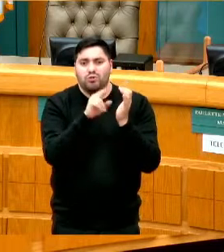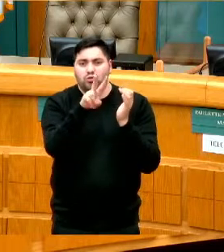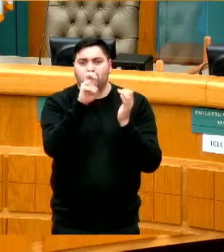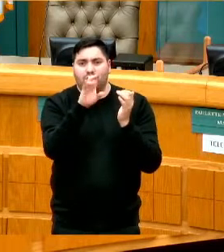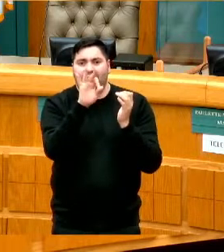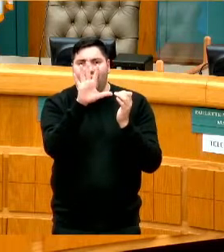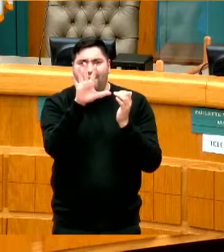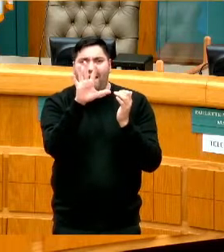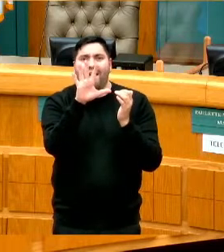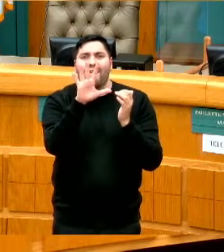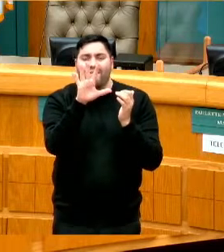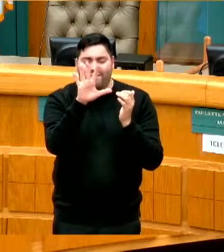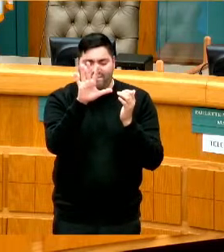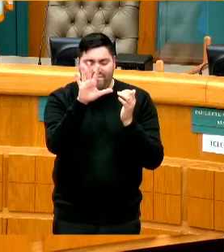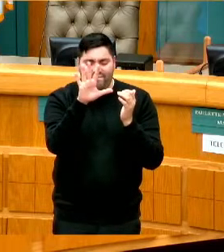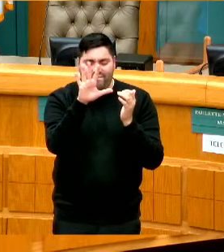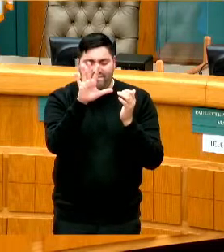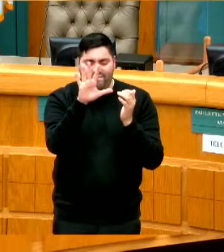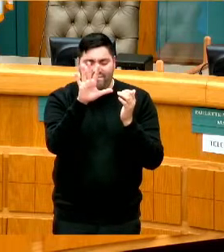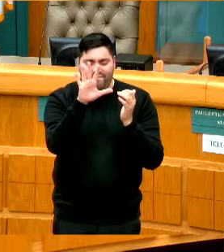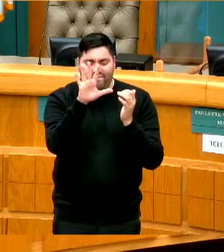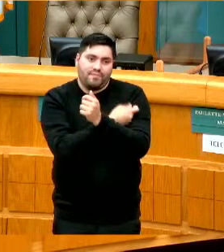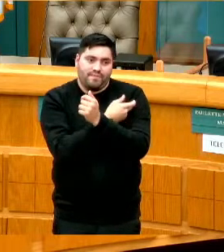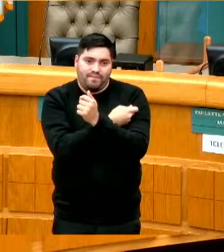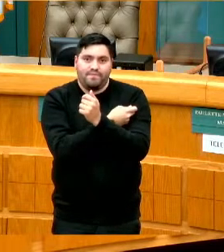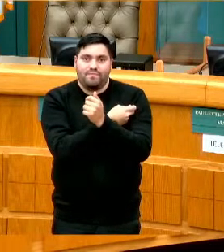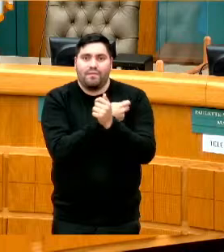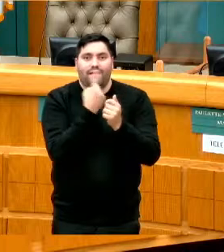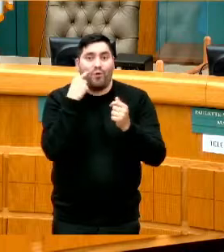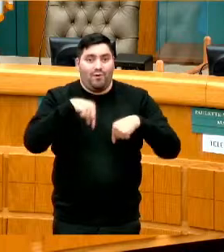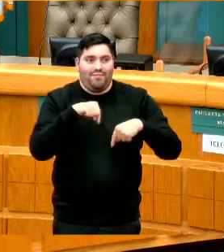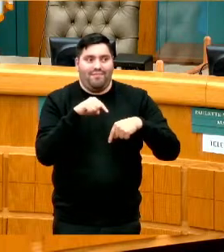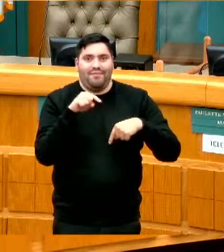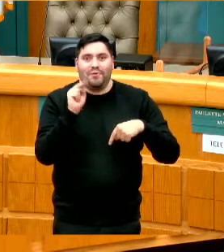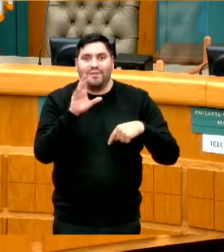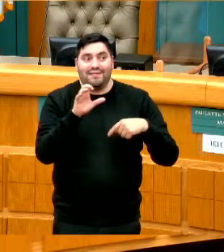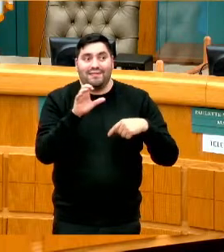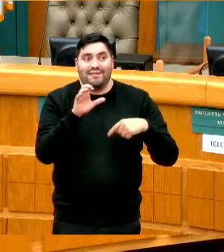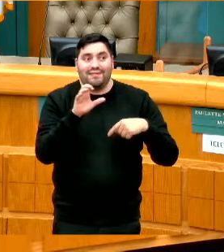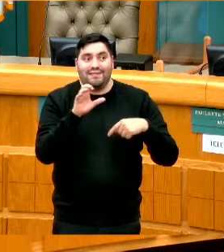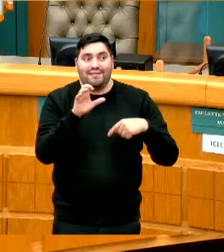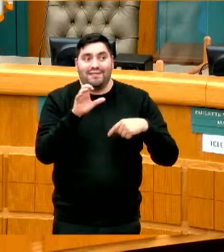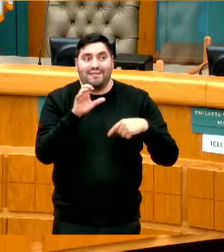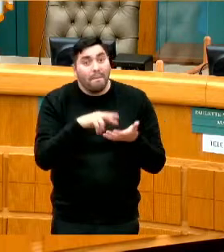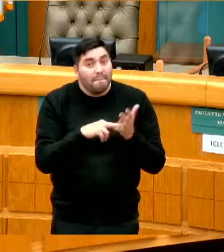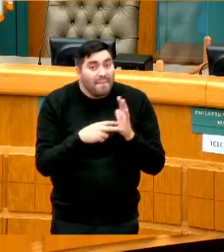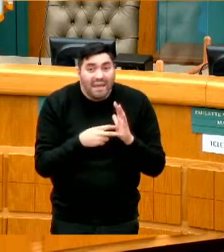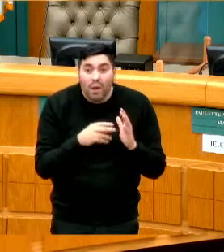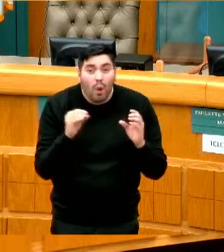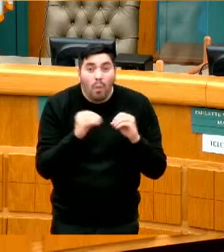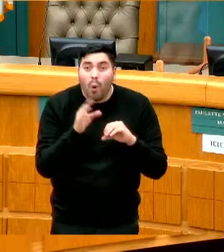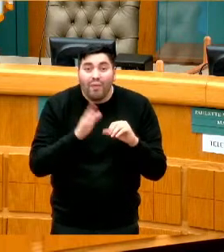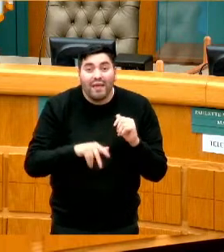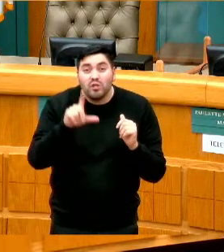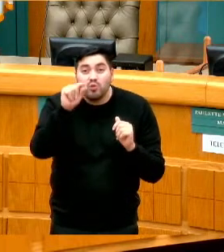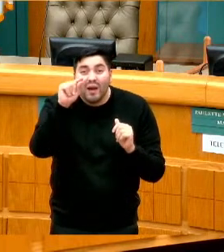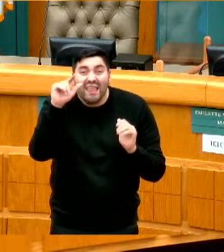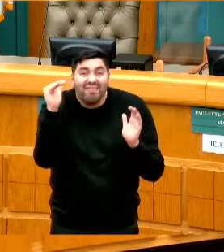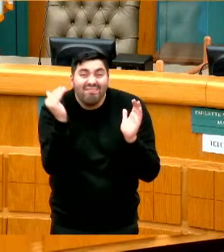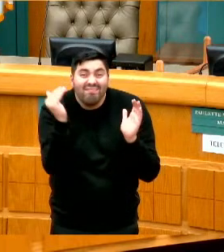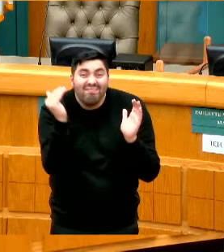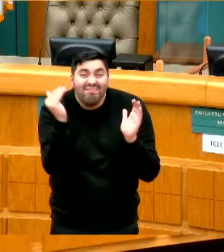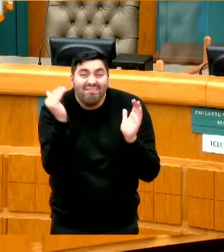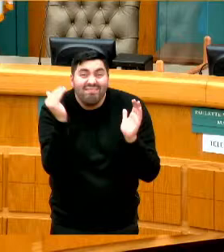176,295 doses of COVID-19 vaccine to Nueces County. That means there are more than 20,000 doses still